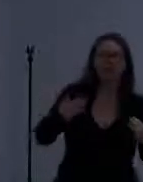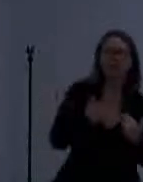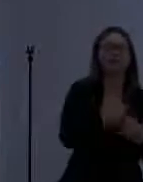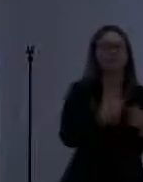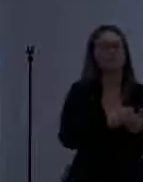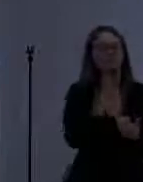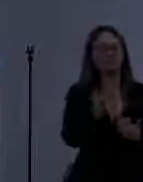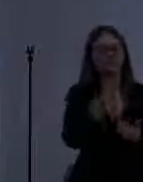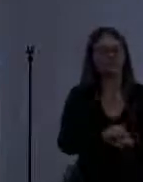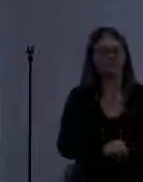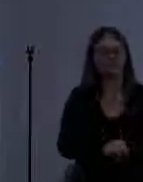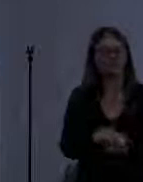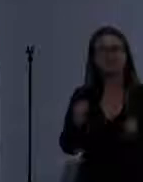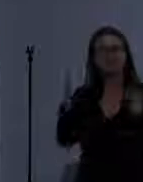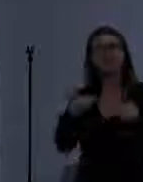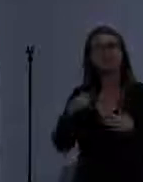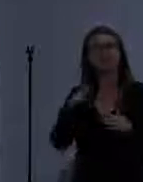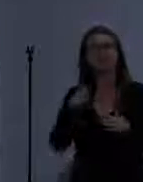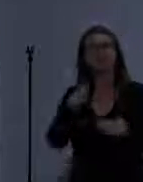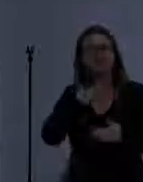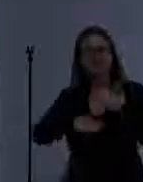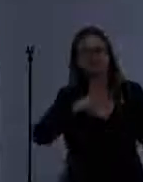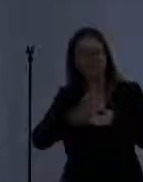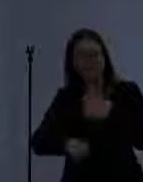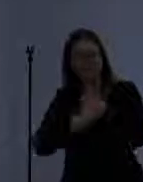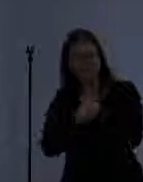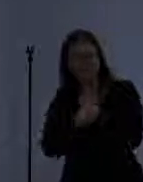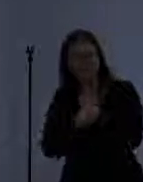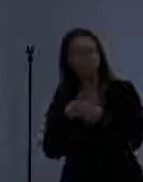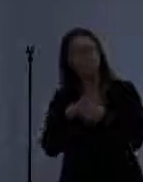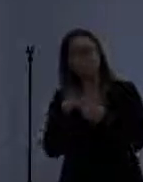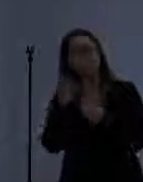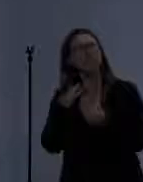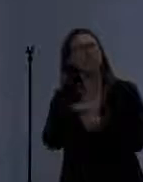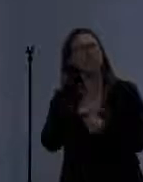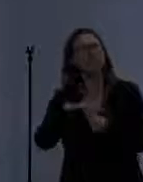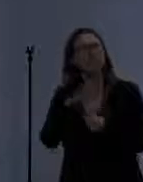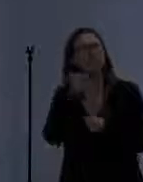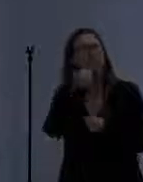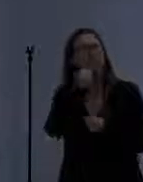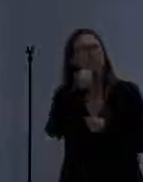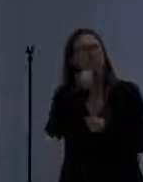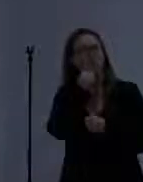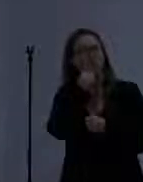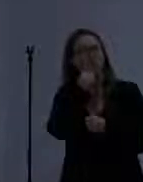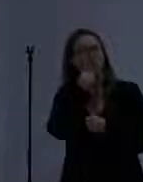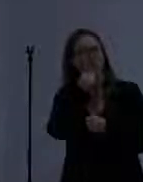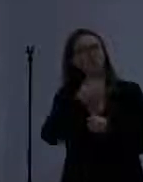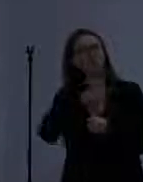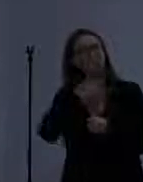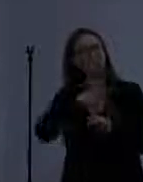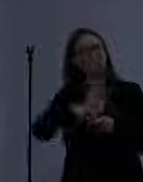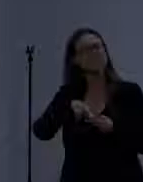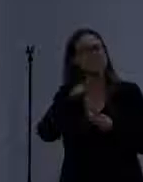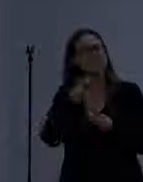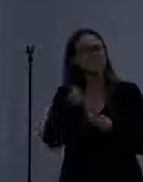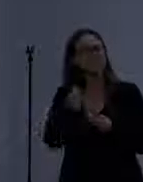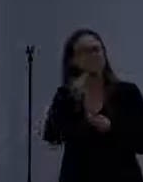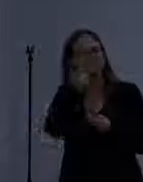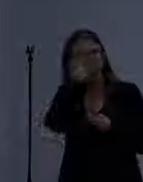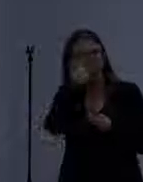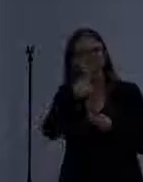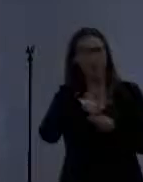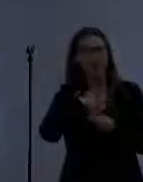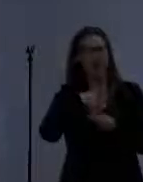Behaviour support. So behaviour support is an area where we know there's a higher risk of people